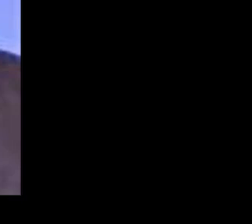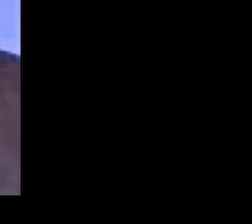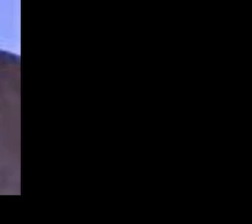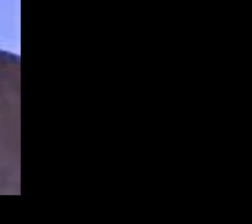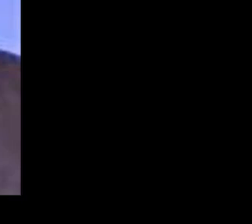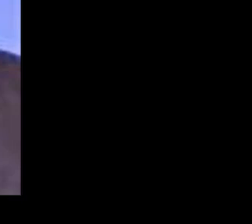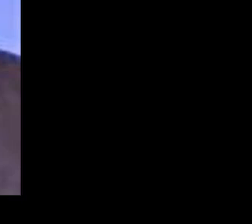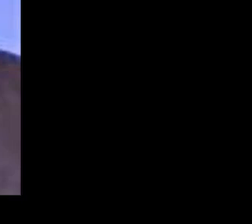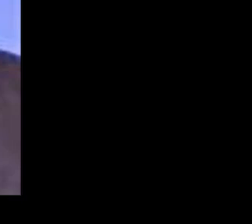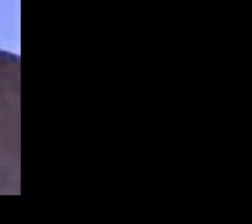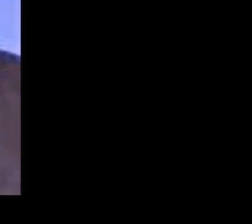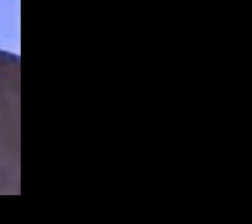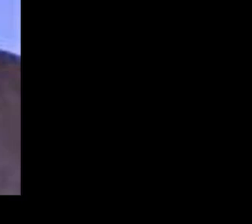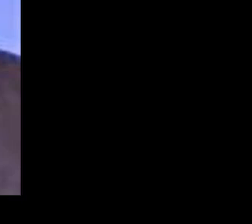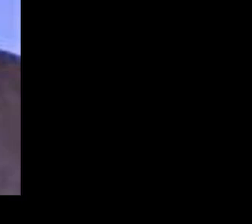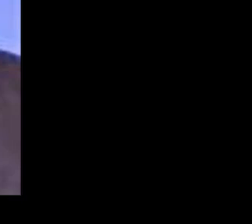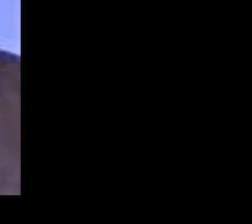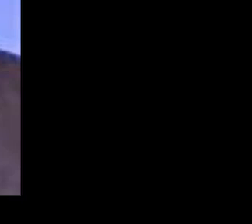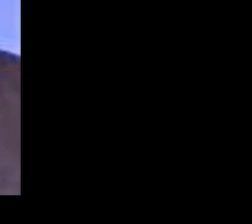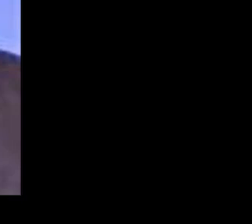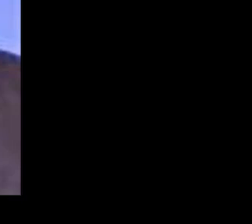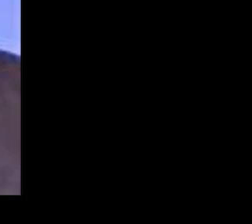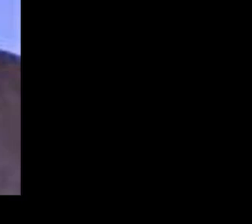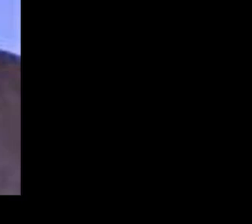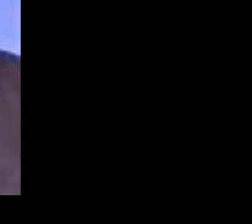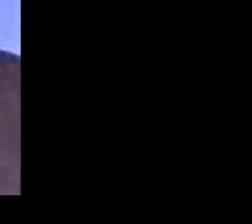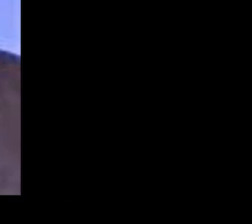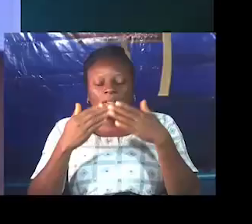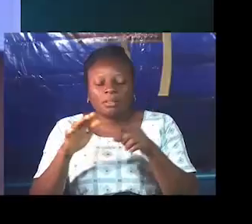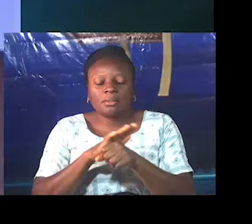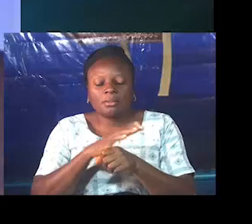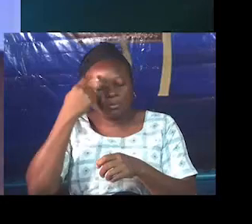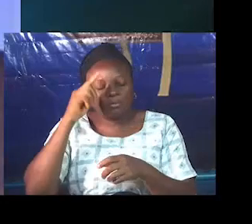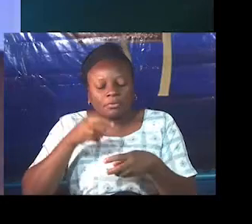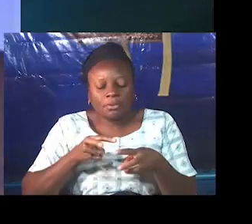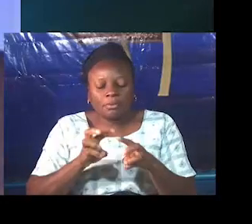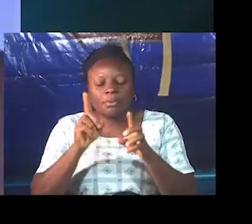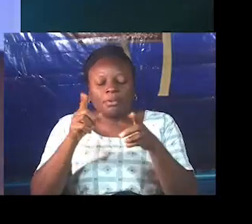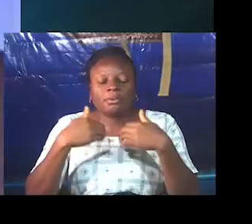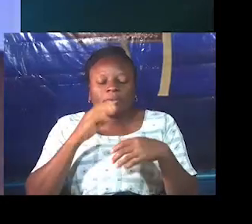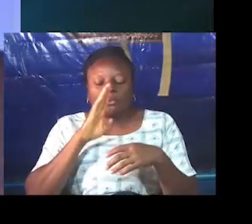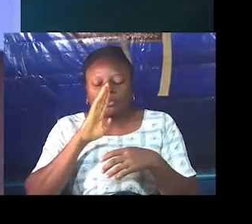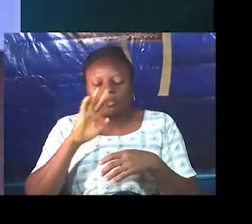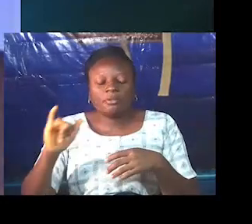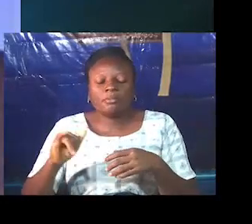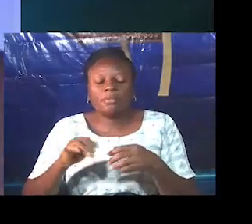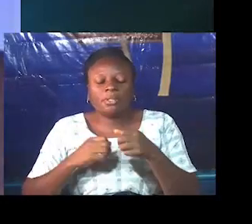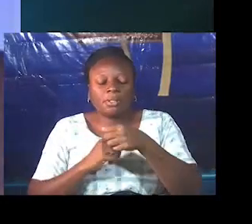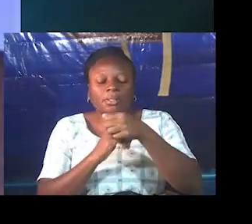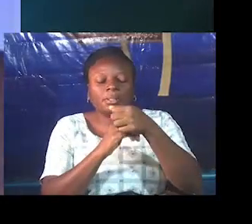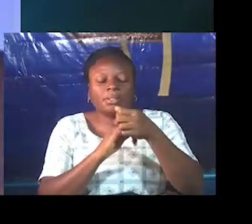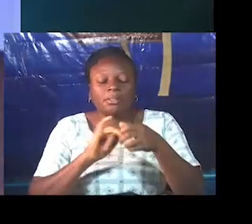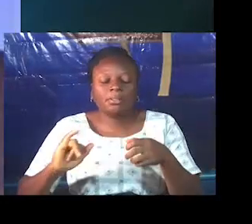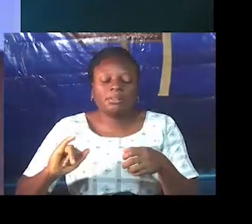Our Father and our God, we are grateful to you for the way you've been guiding and leading us, even as